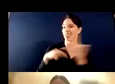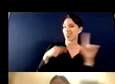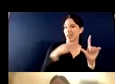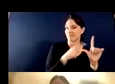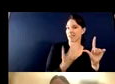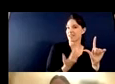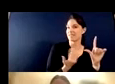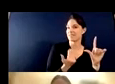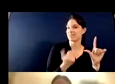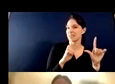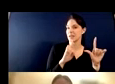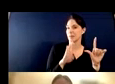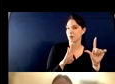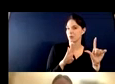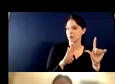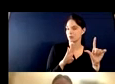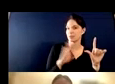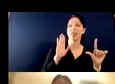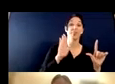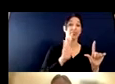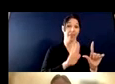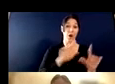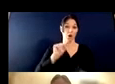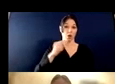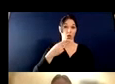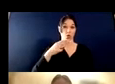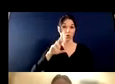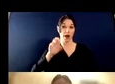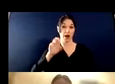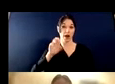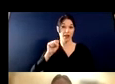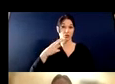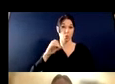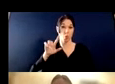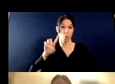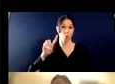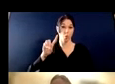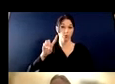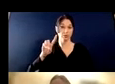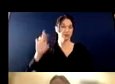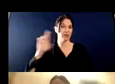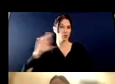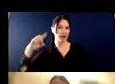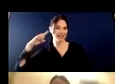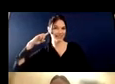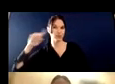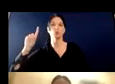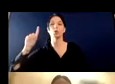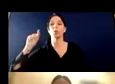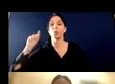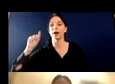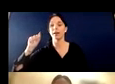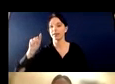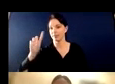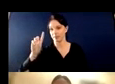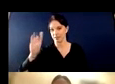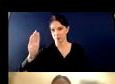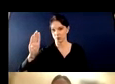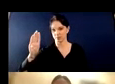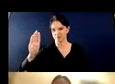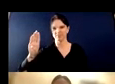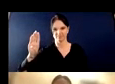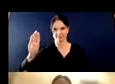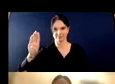decibels, and their threshold in the right ear is 20 decibels. On this